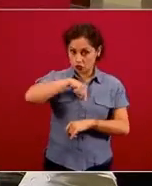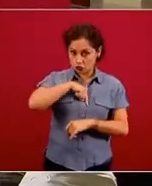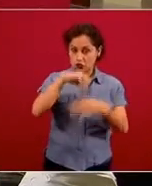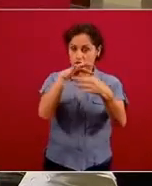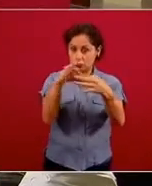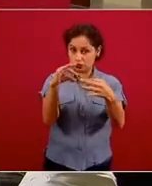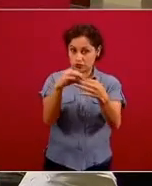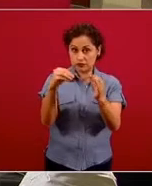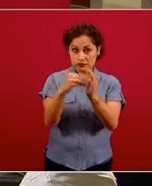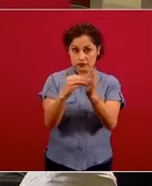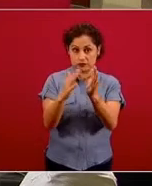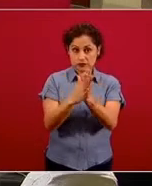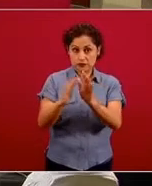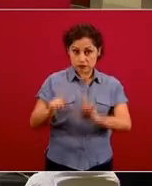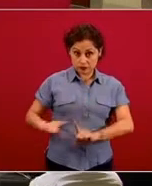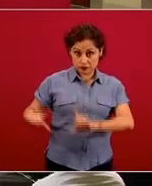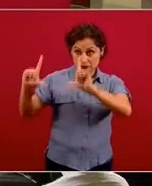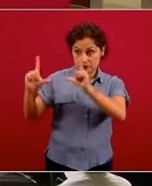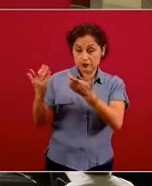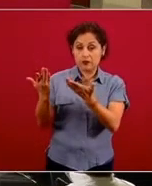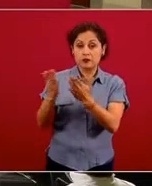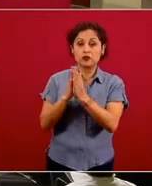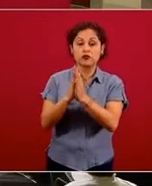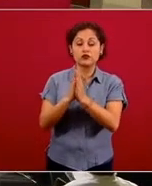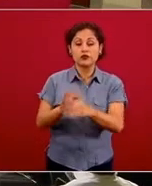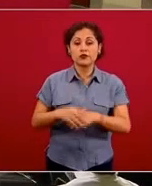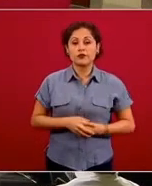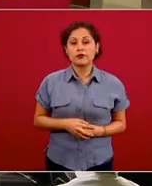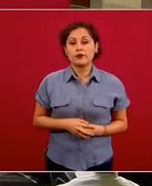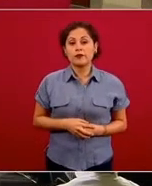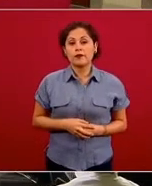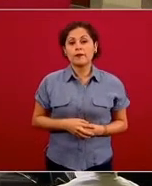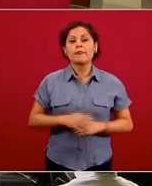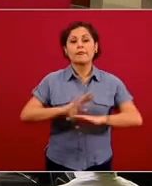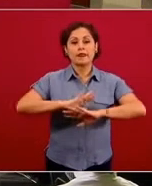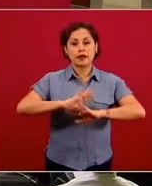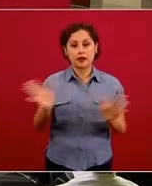This has to do with the fatalities of this pandemic.